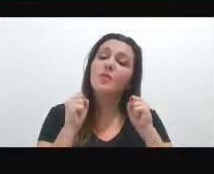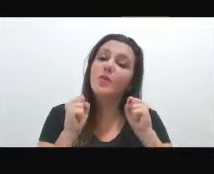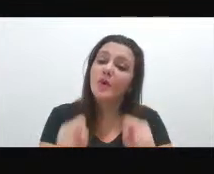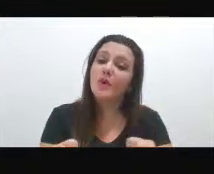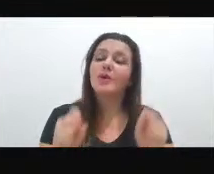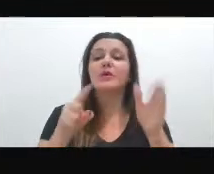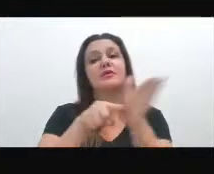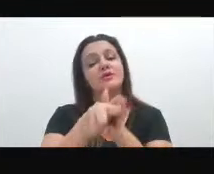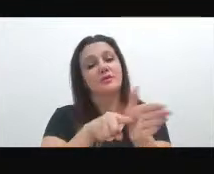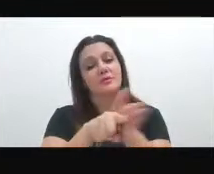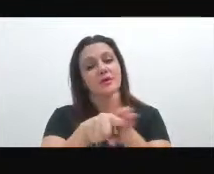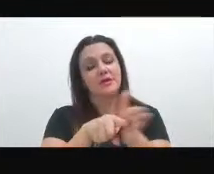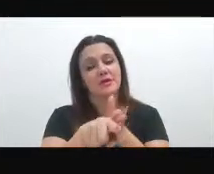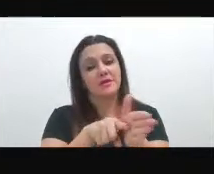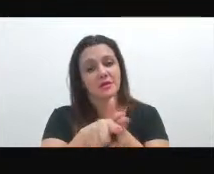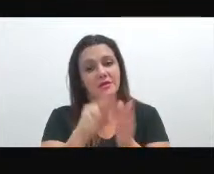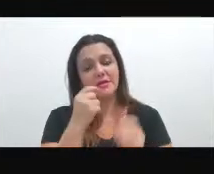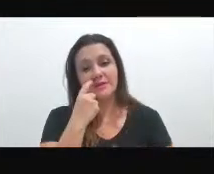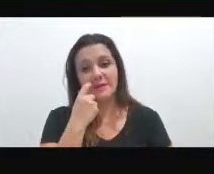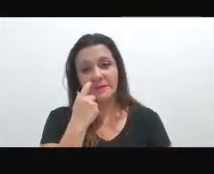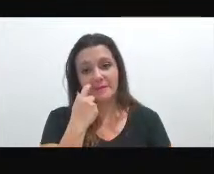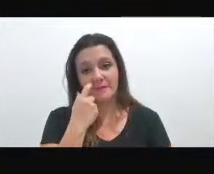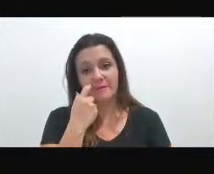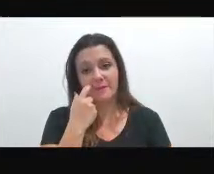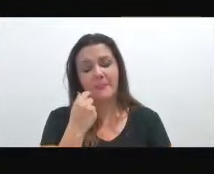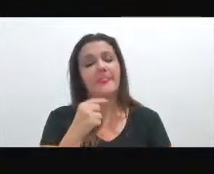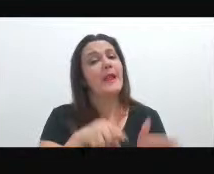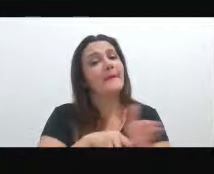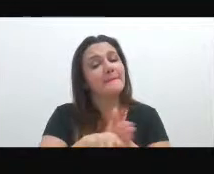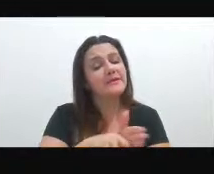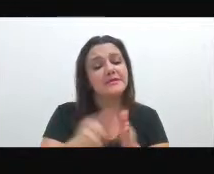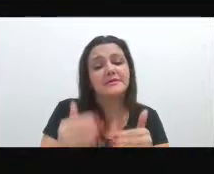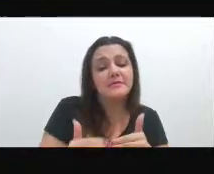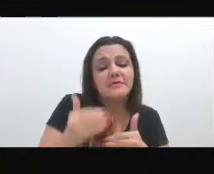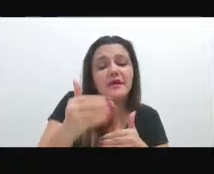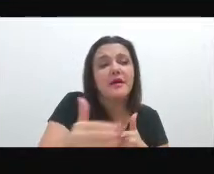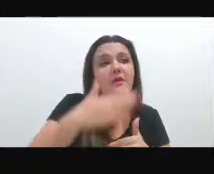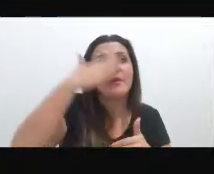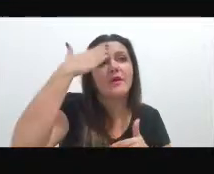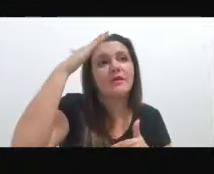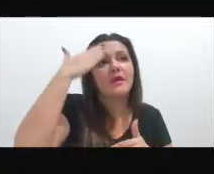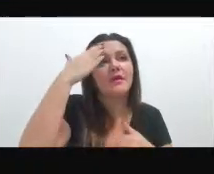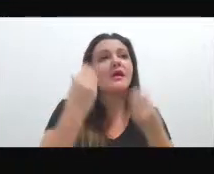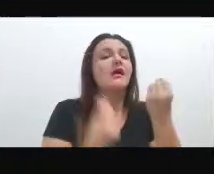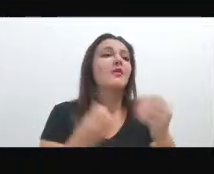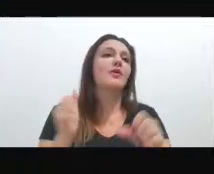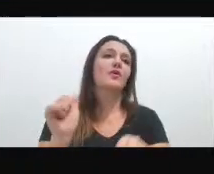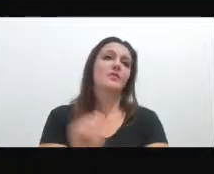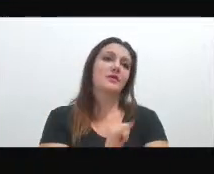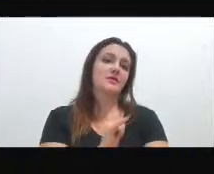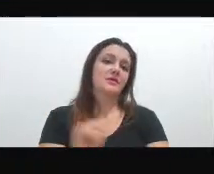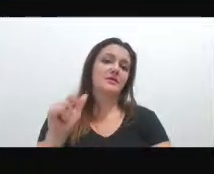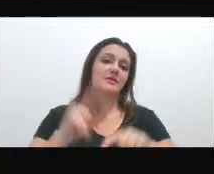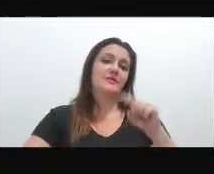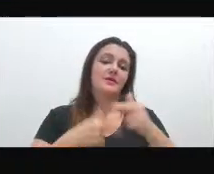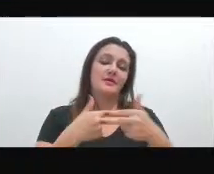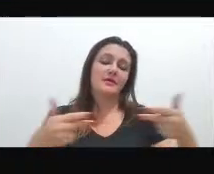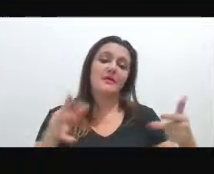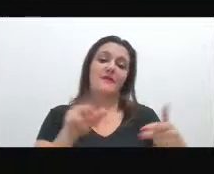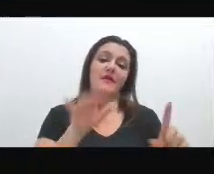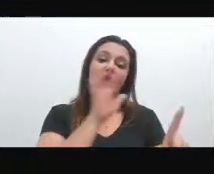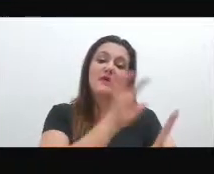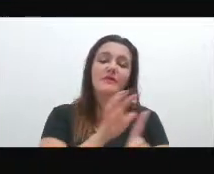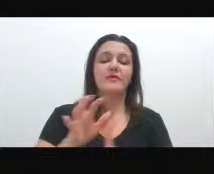step in trying to understand how these tools will affect the language learning that is going on,